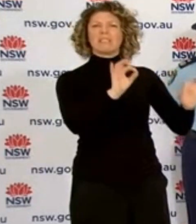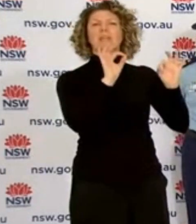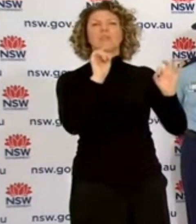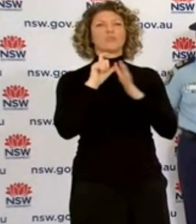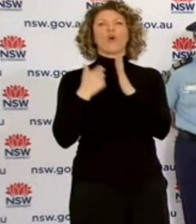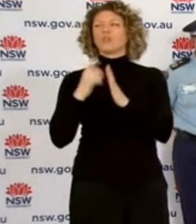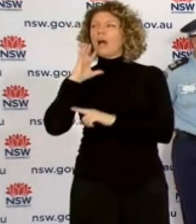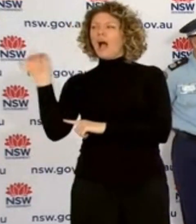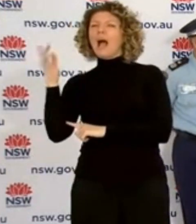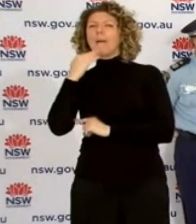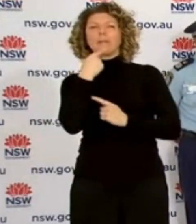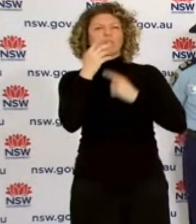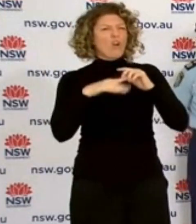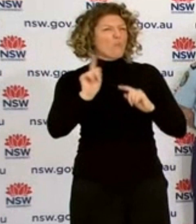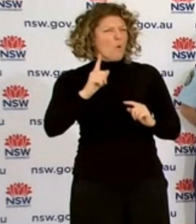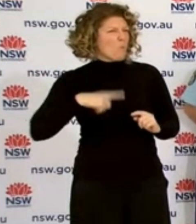about that.